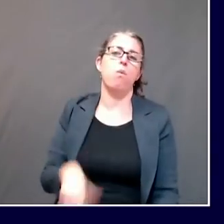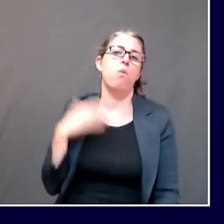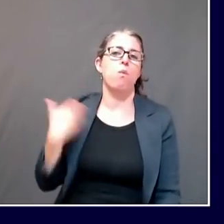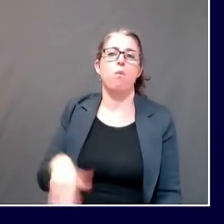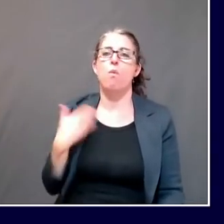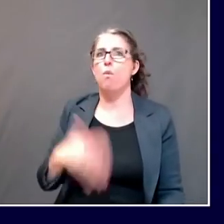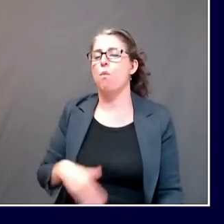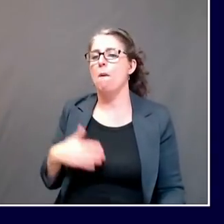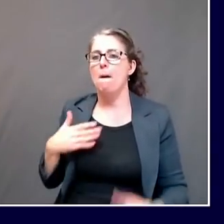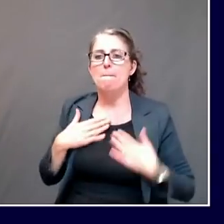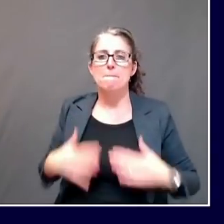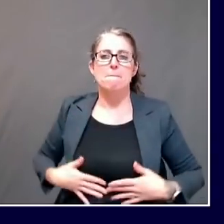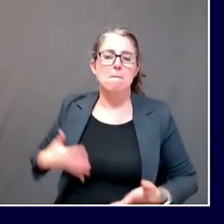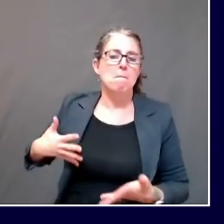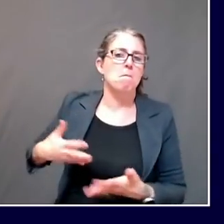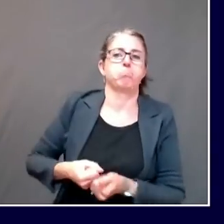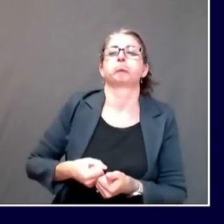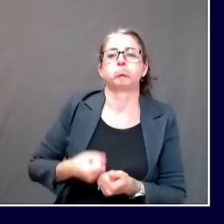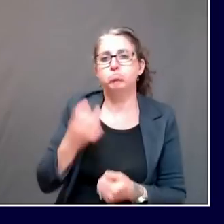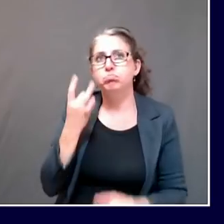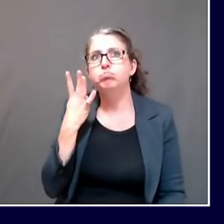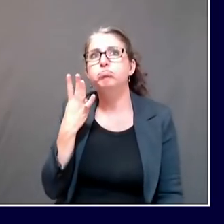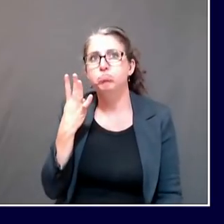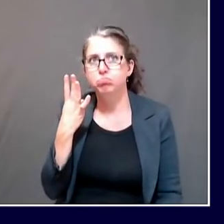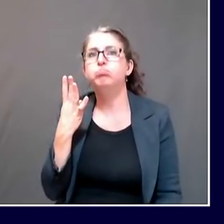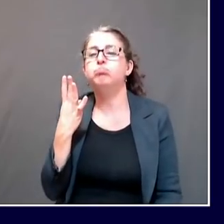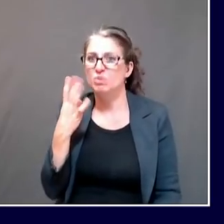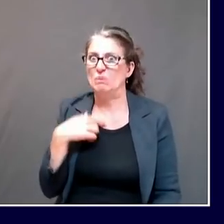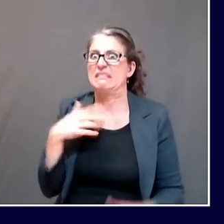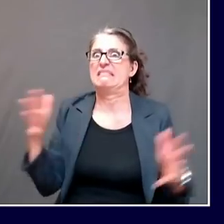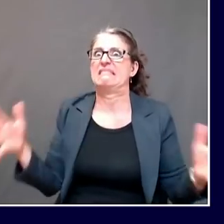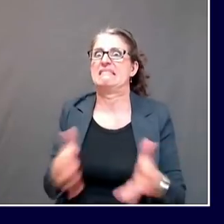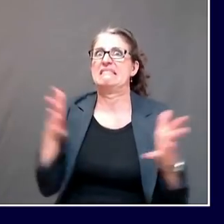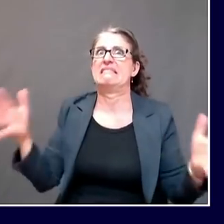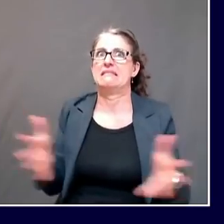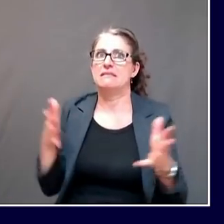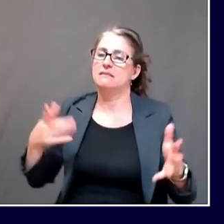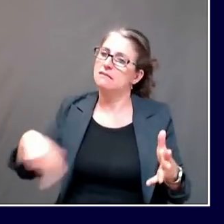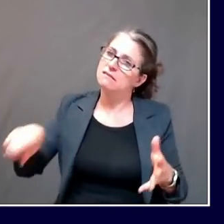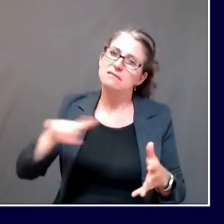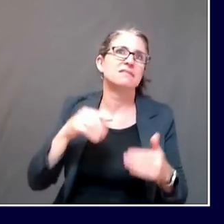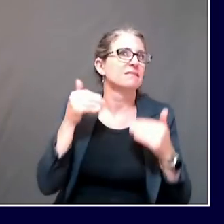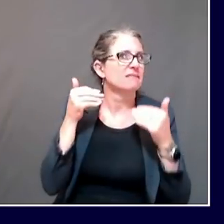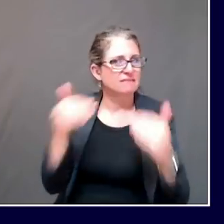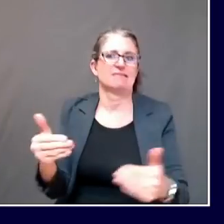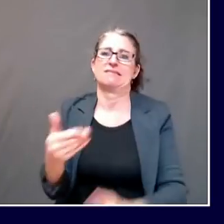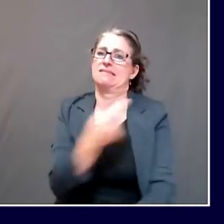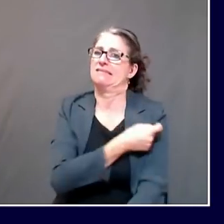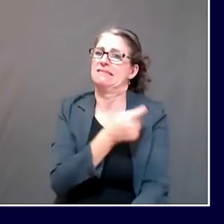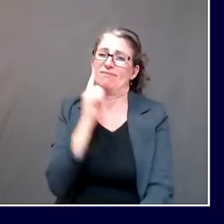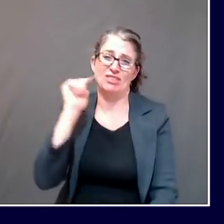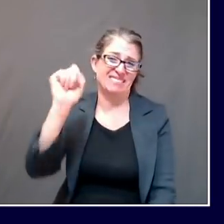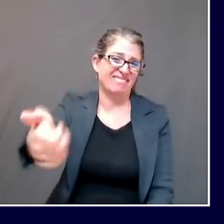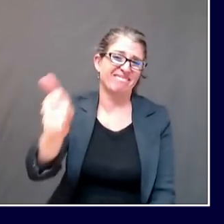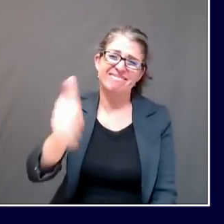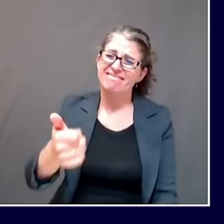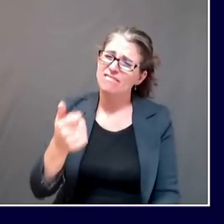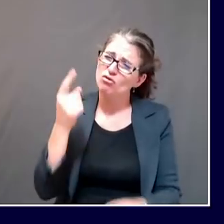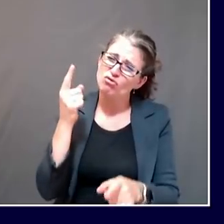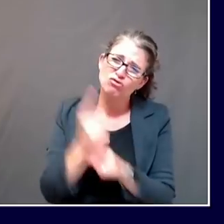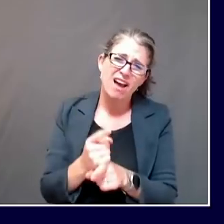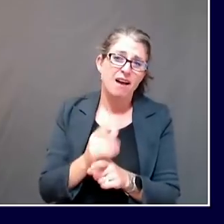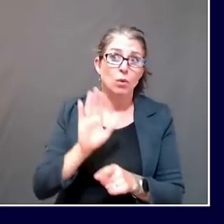take control of their own health and take those affirmative steps to visit their healthcare provider or go to, say,